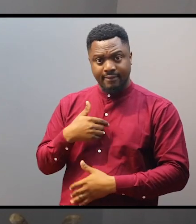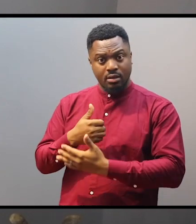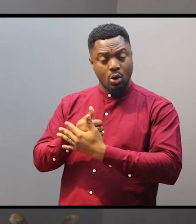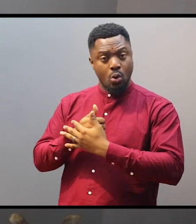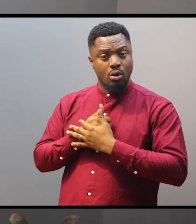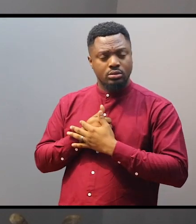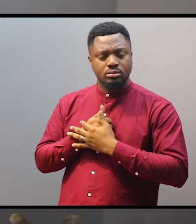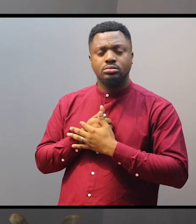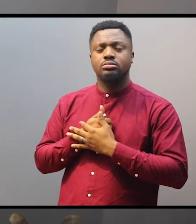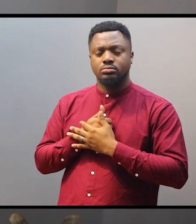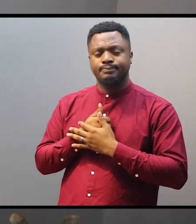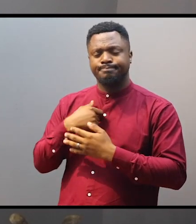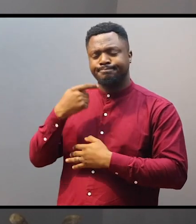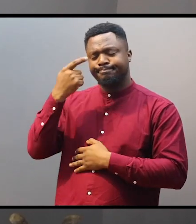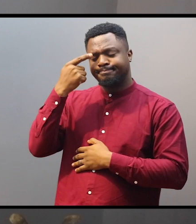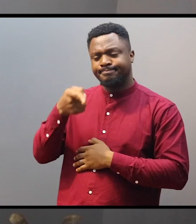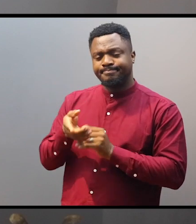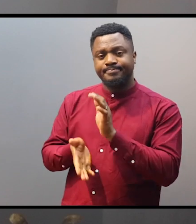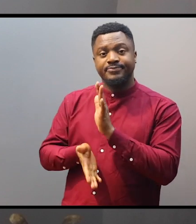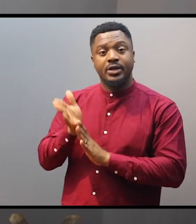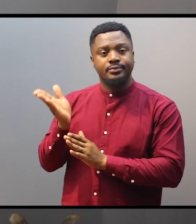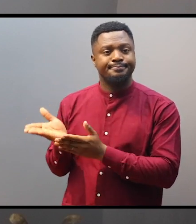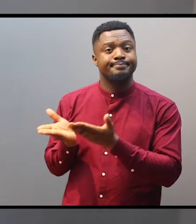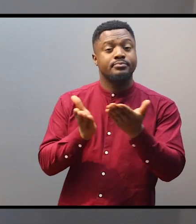you think that this may be autism, immediately